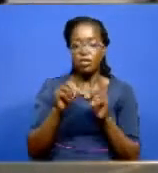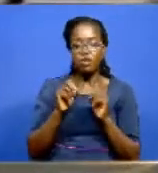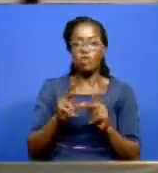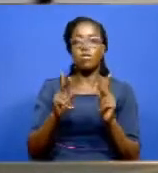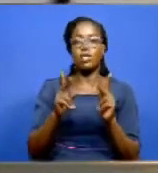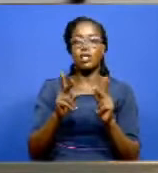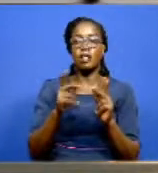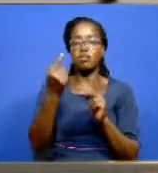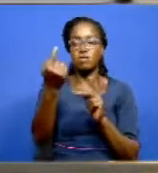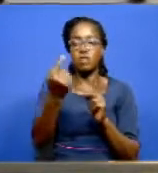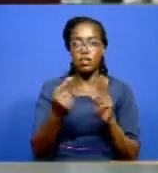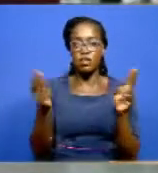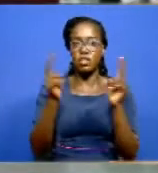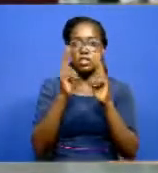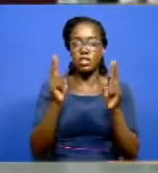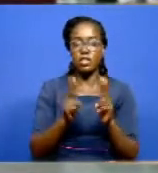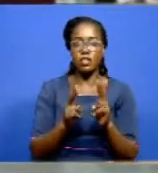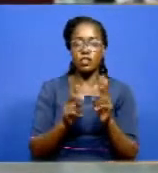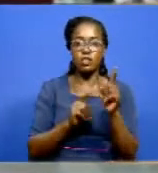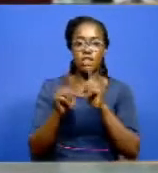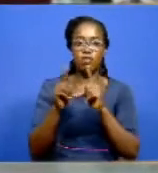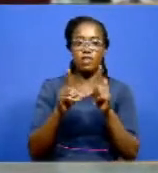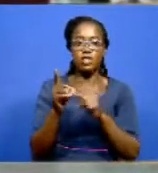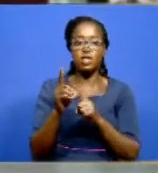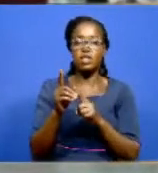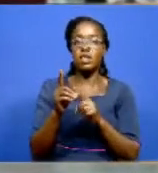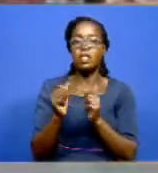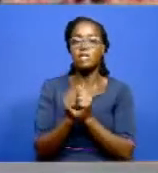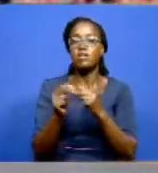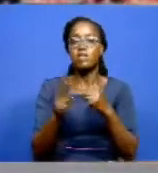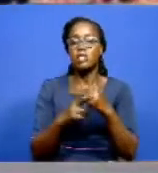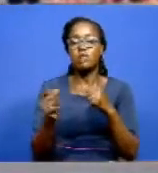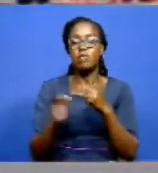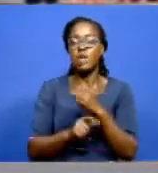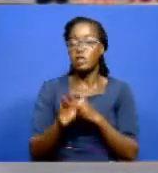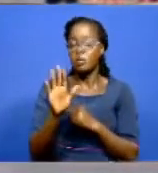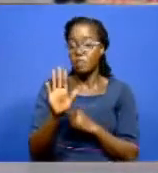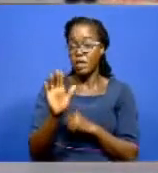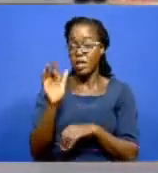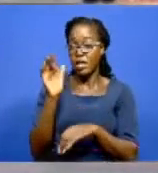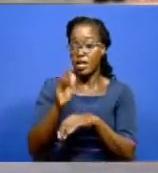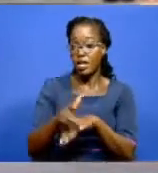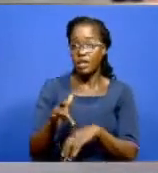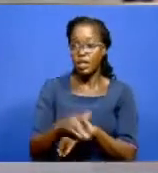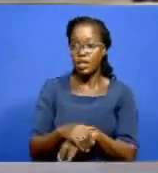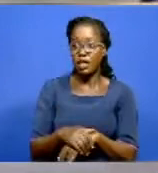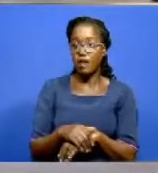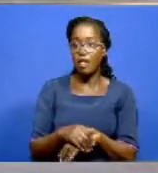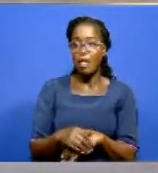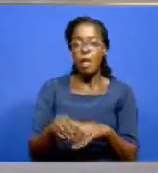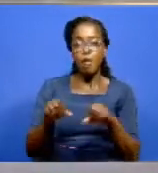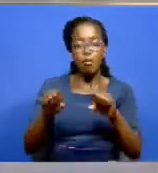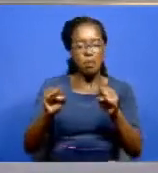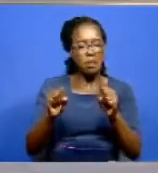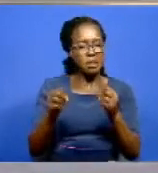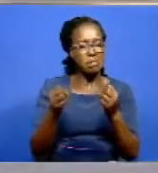to international travel on 17th May at the earliest. The announcement prompted a flood of bookings, but